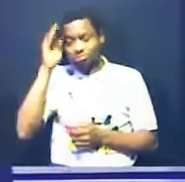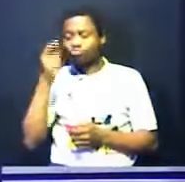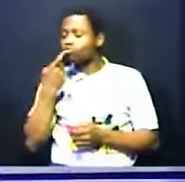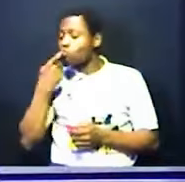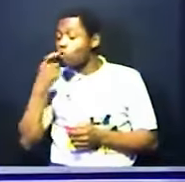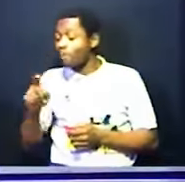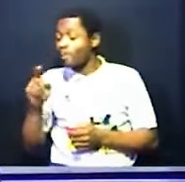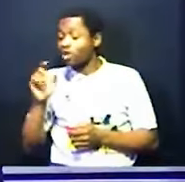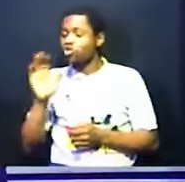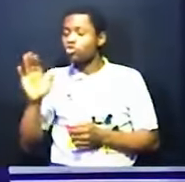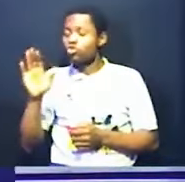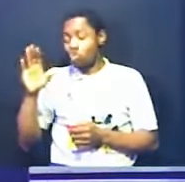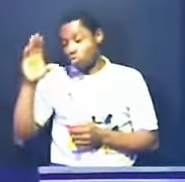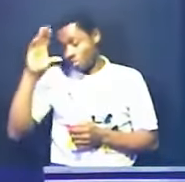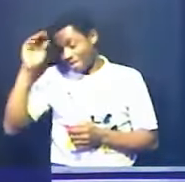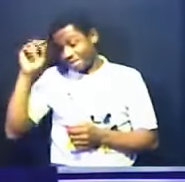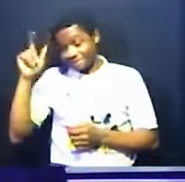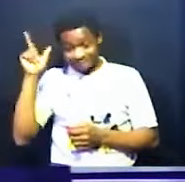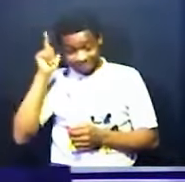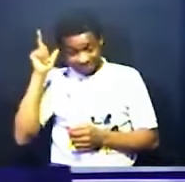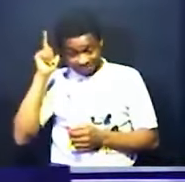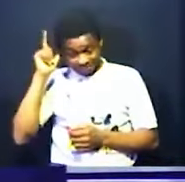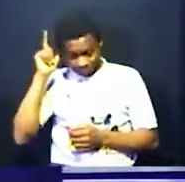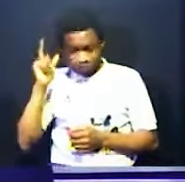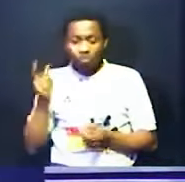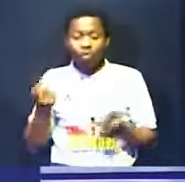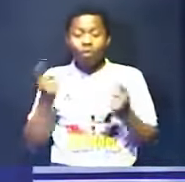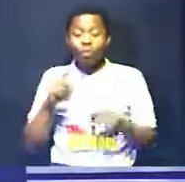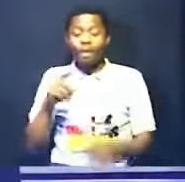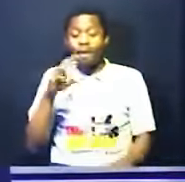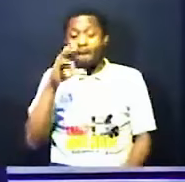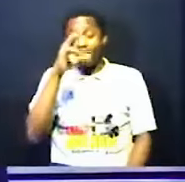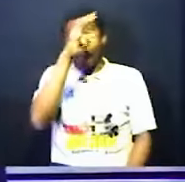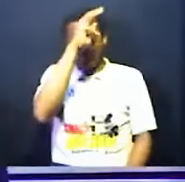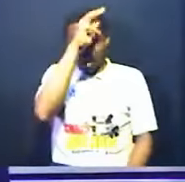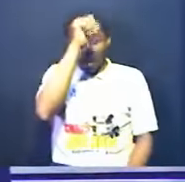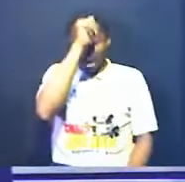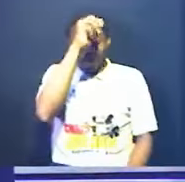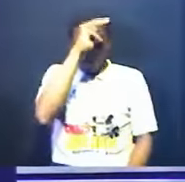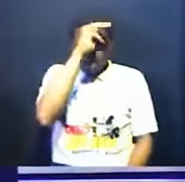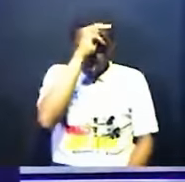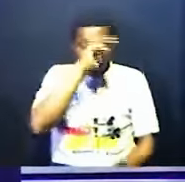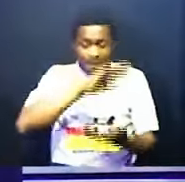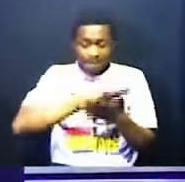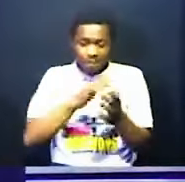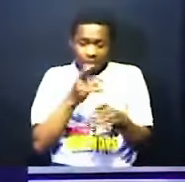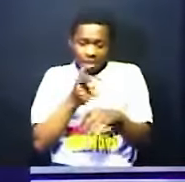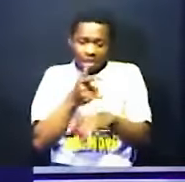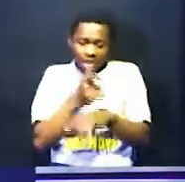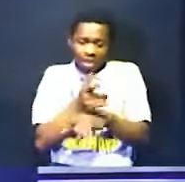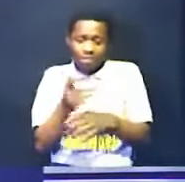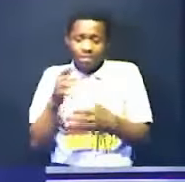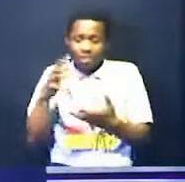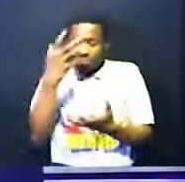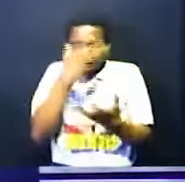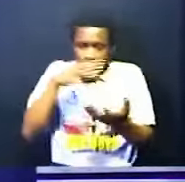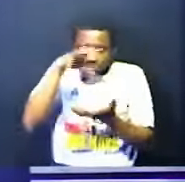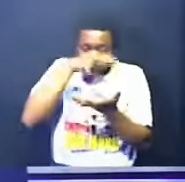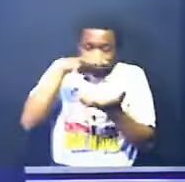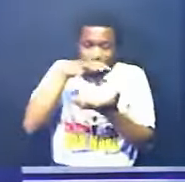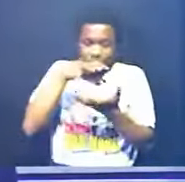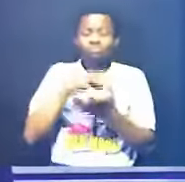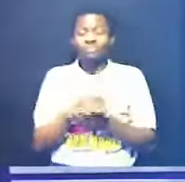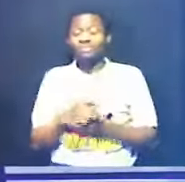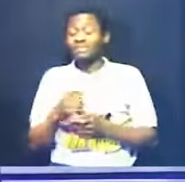Listen, when Amnon is in high spirit from drinking wine, and I say to you,